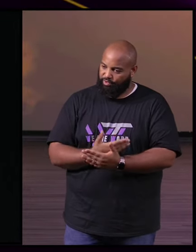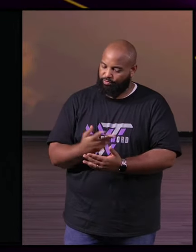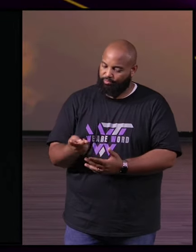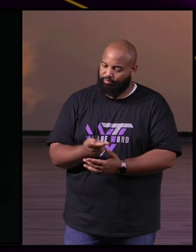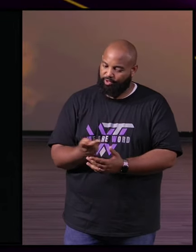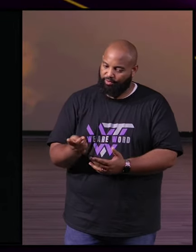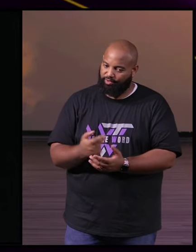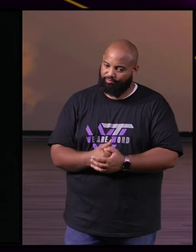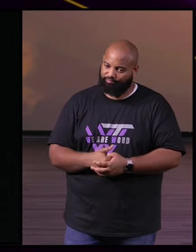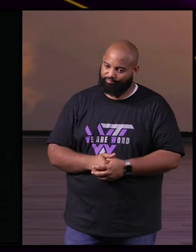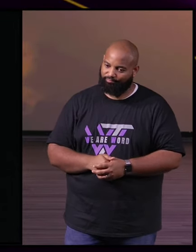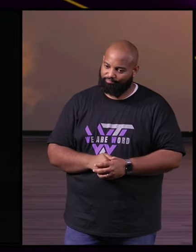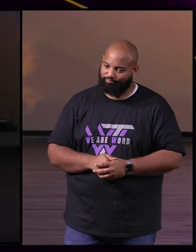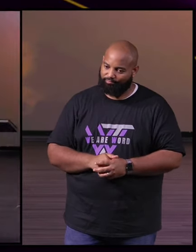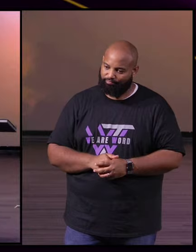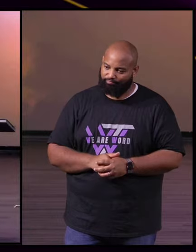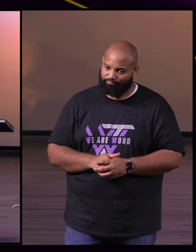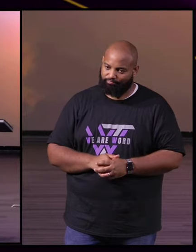both.